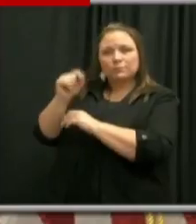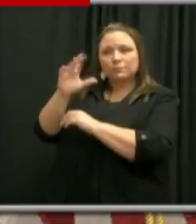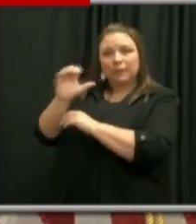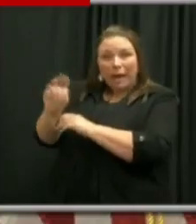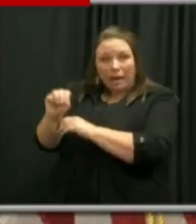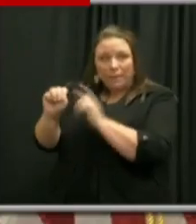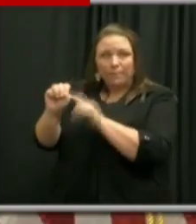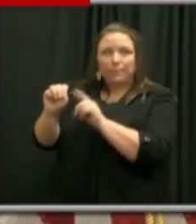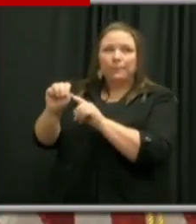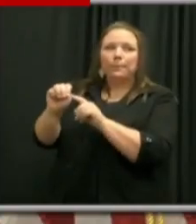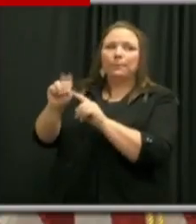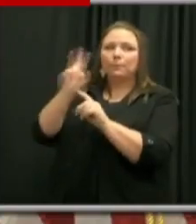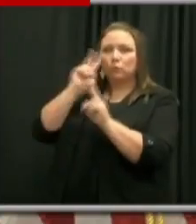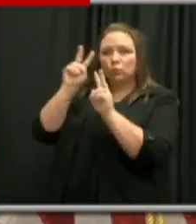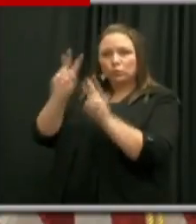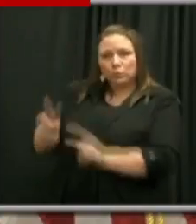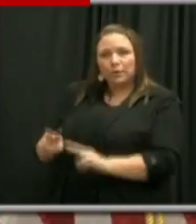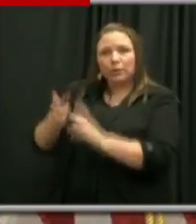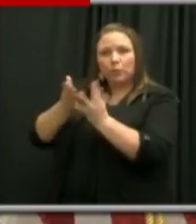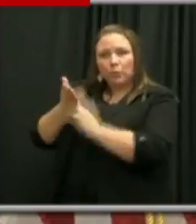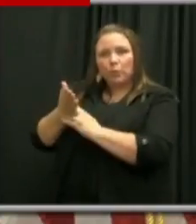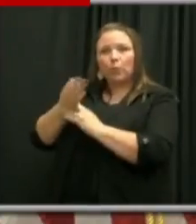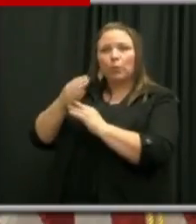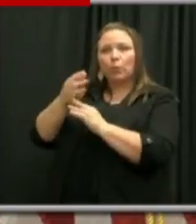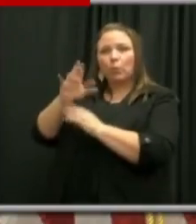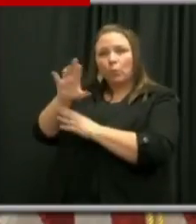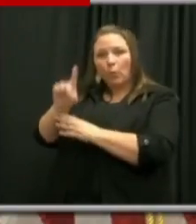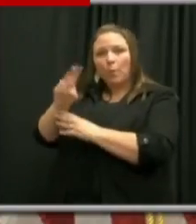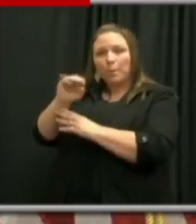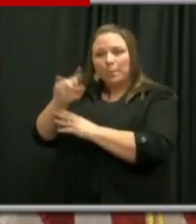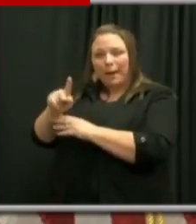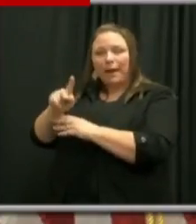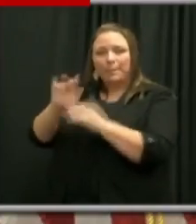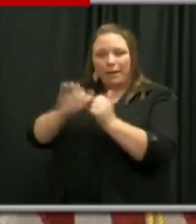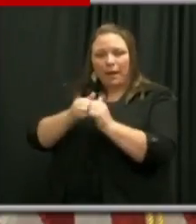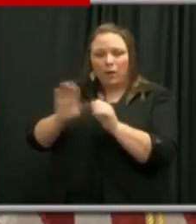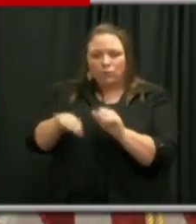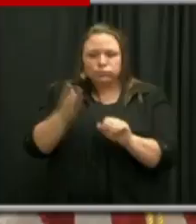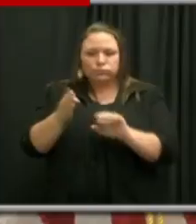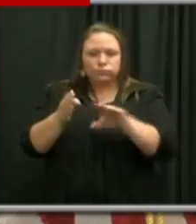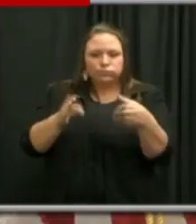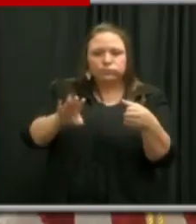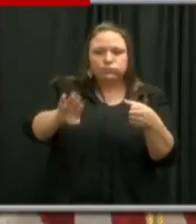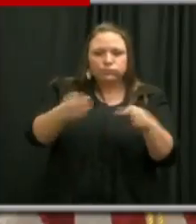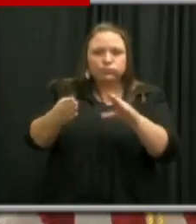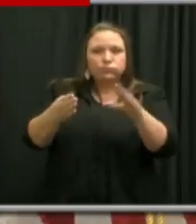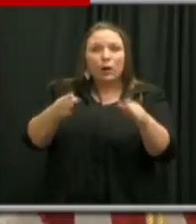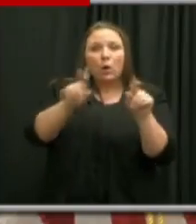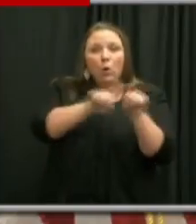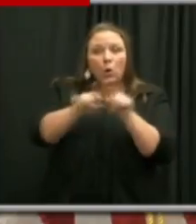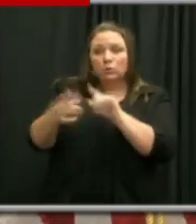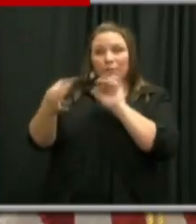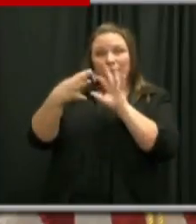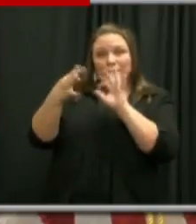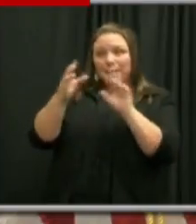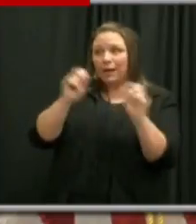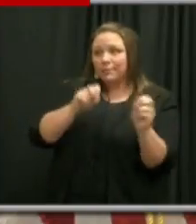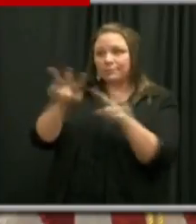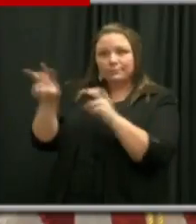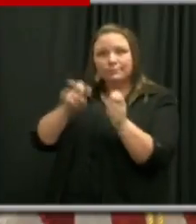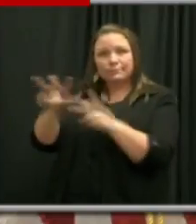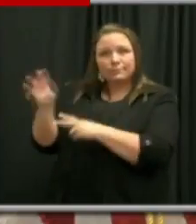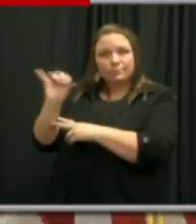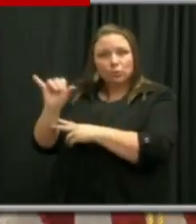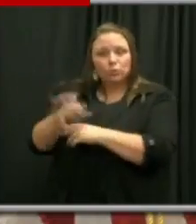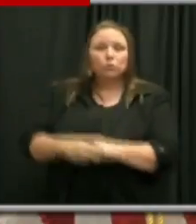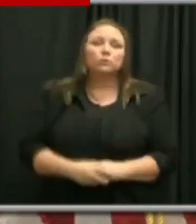covid19.nashville.com to review the roadmap for reopening Nashville and submit your valuable feedback. We continue working